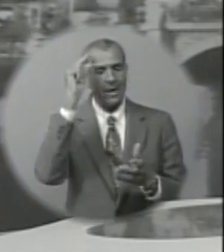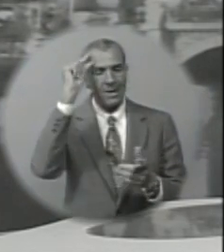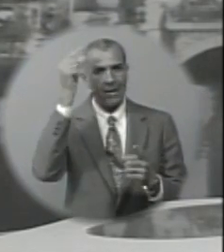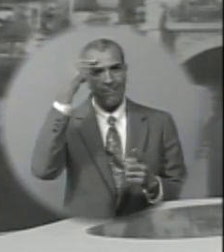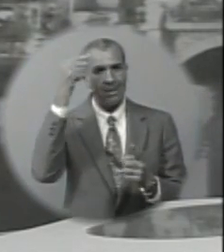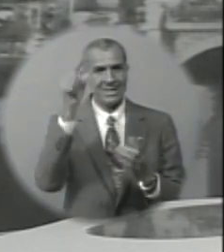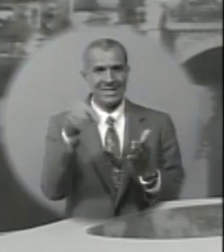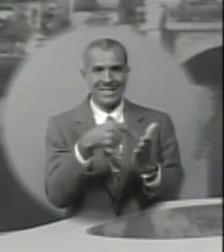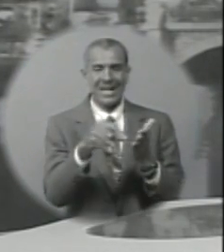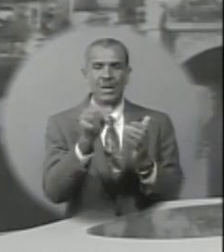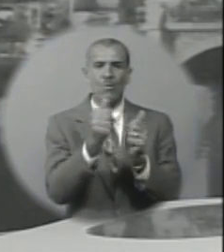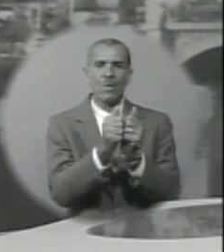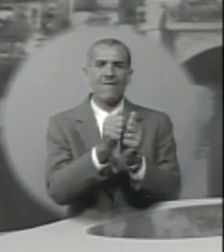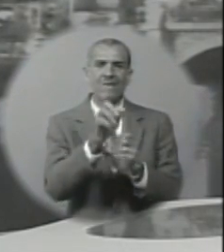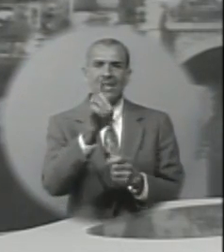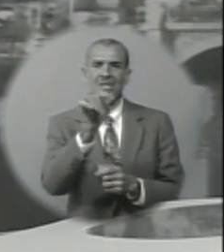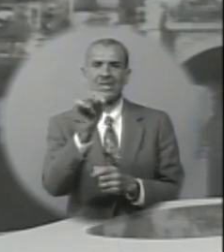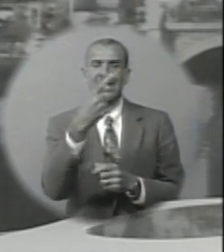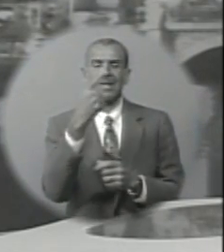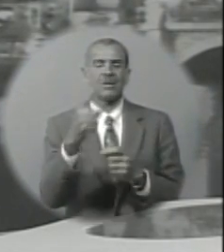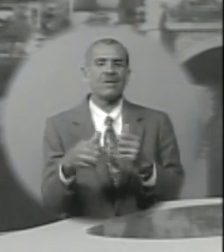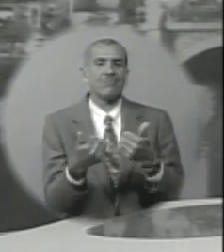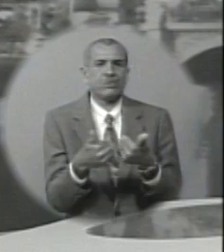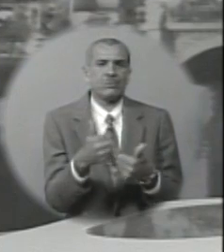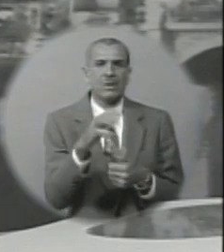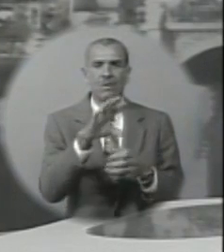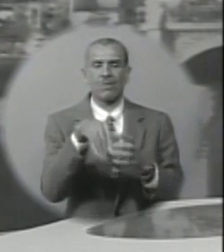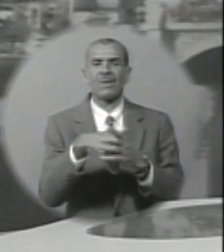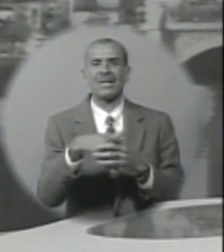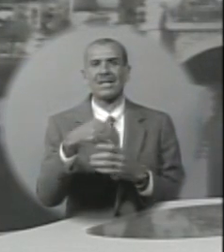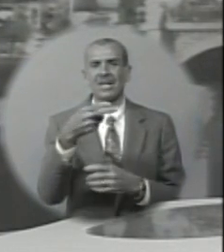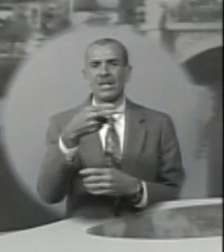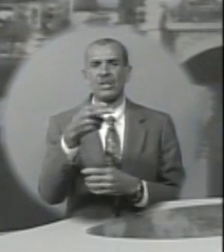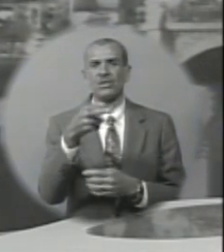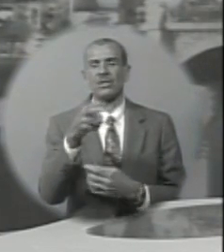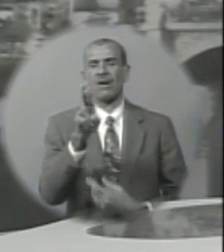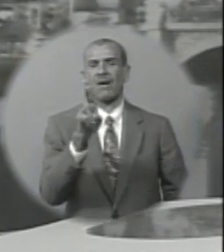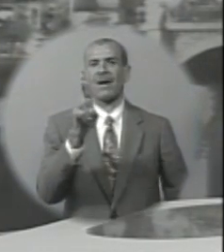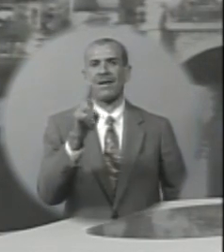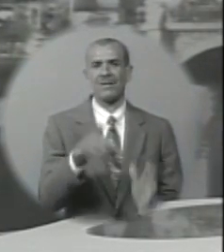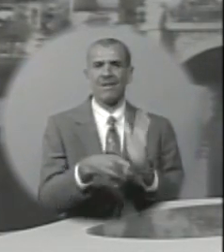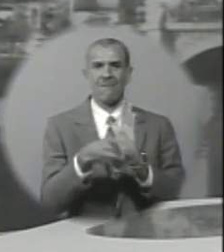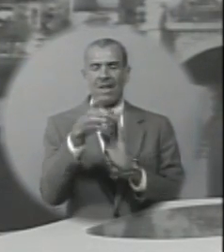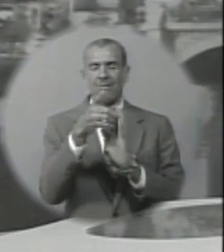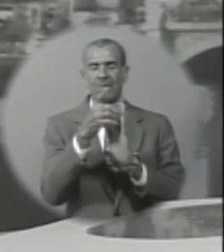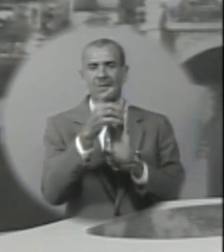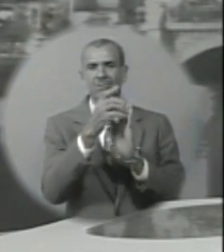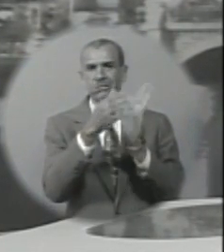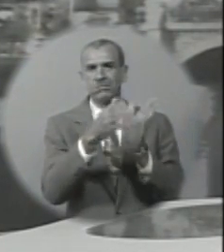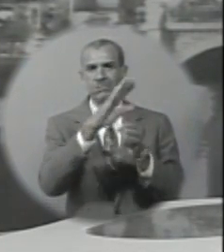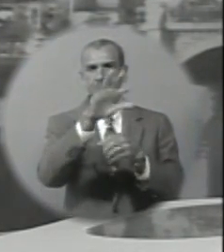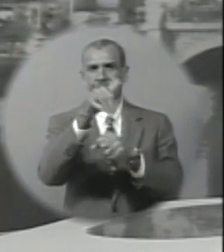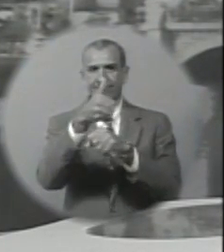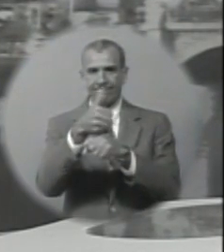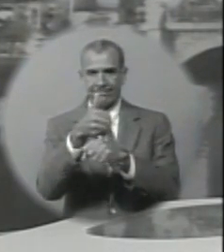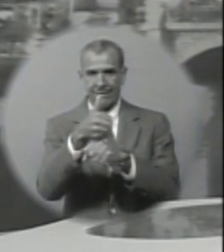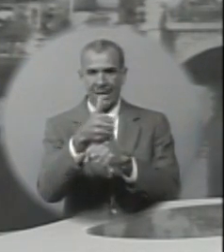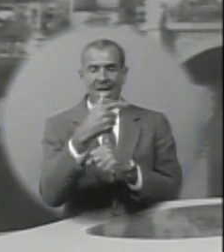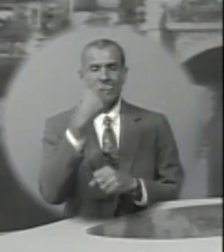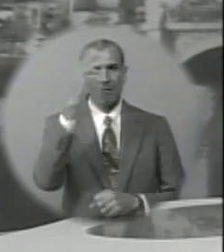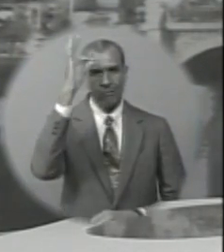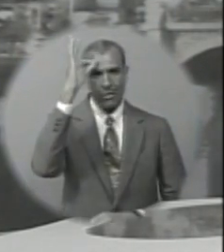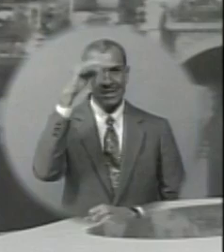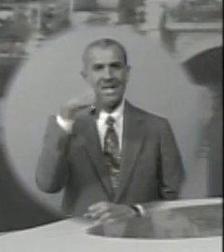telecommunications company Digicel, will play a big role in the human resource development strategy being implemented. Mr. Fort says phase 2 of the